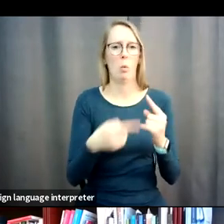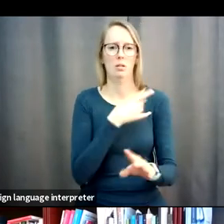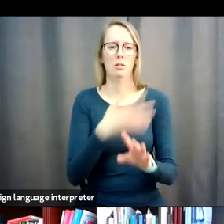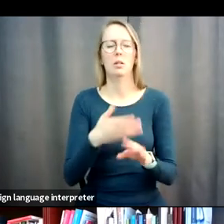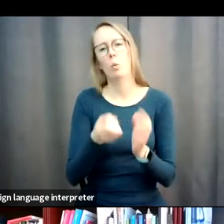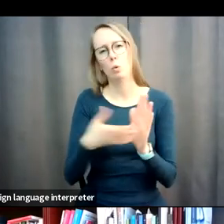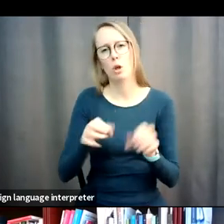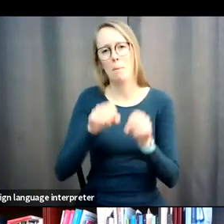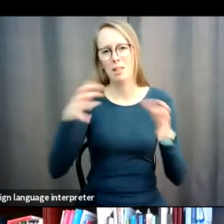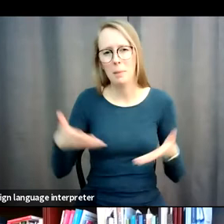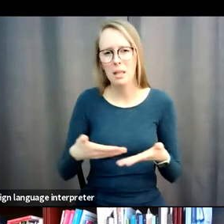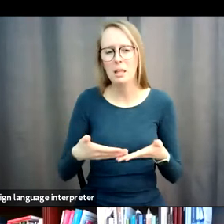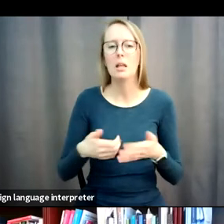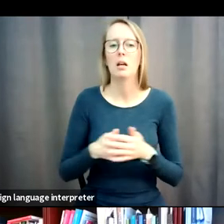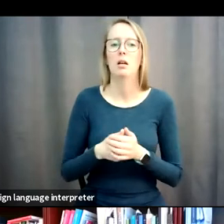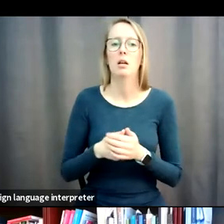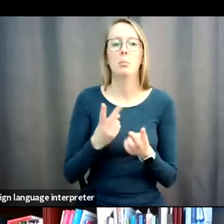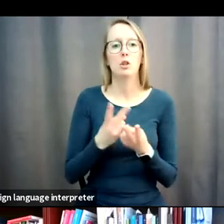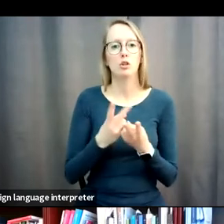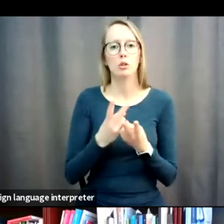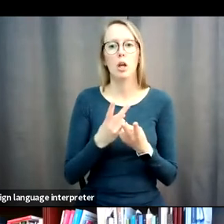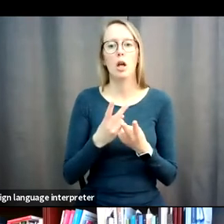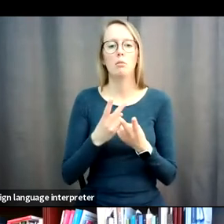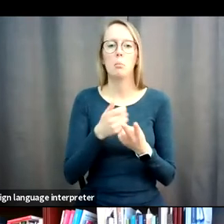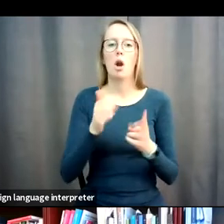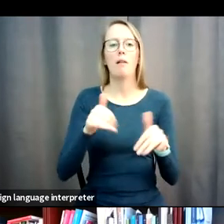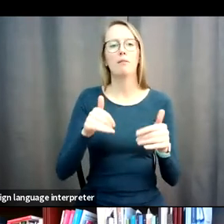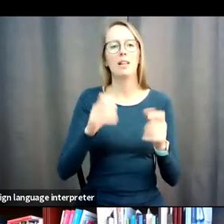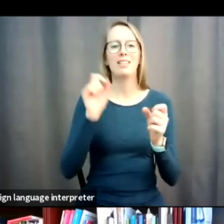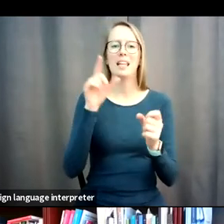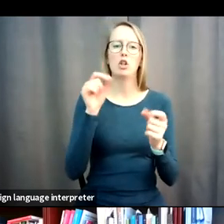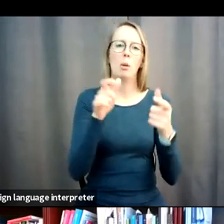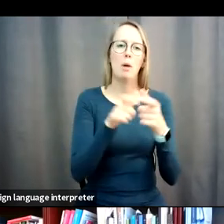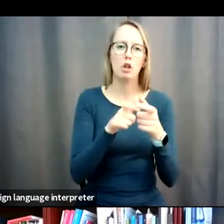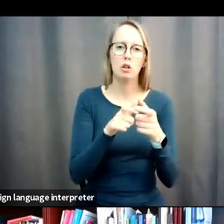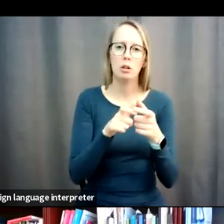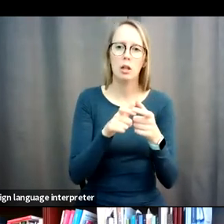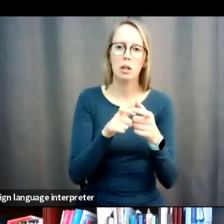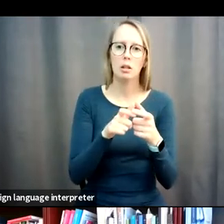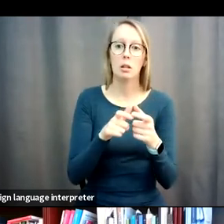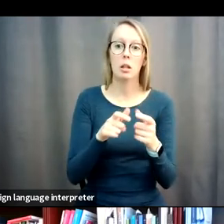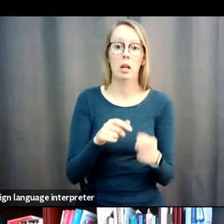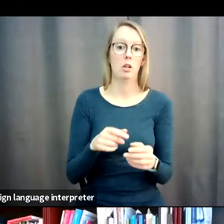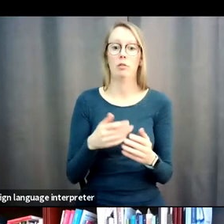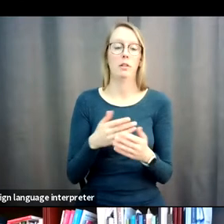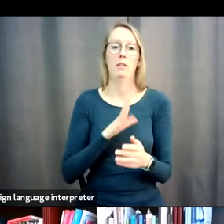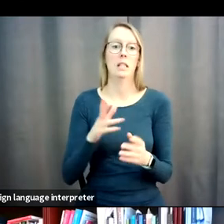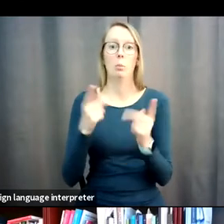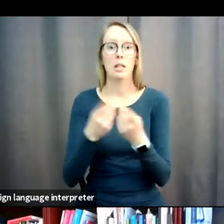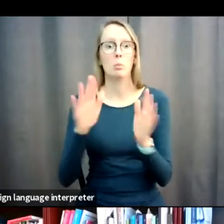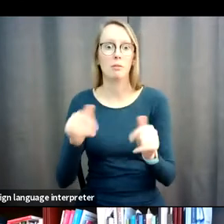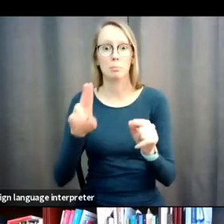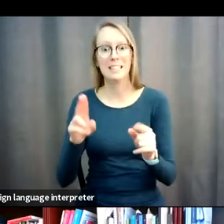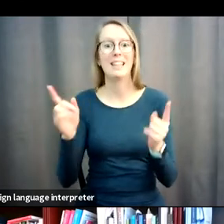the pandemic. So they've only had digital meetings and they are not, I mean, none of the committees have been able to meet